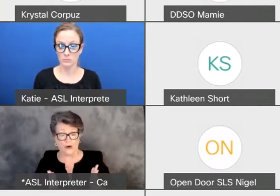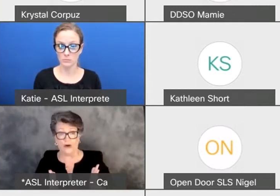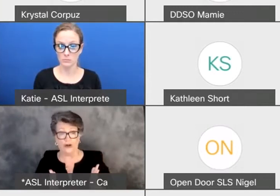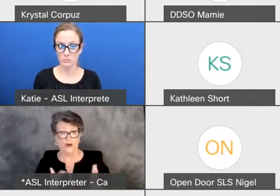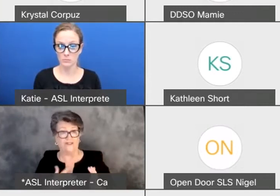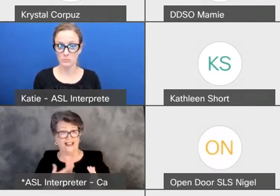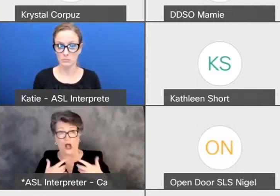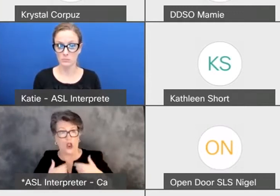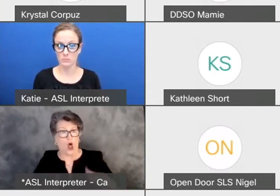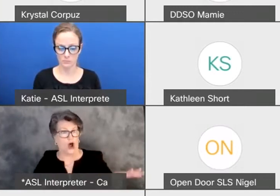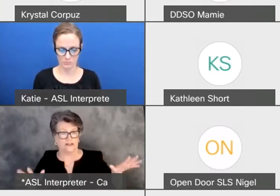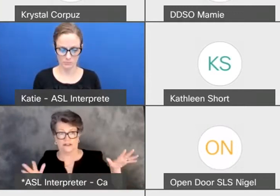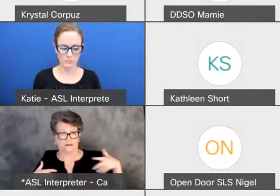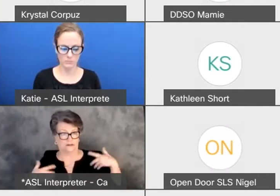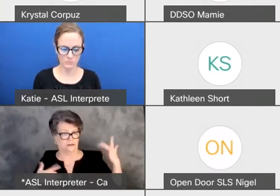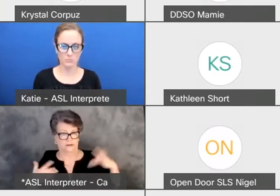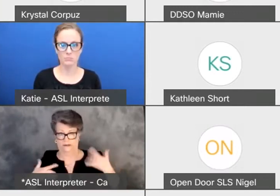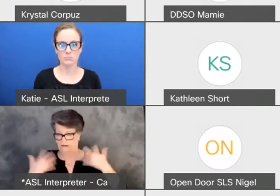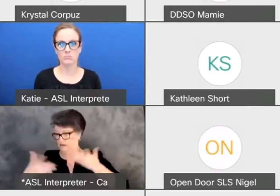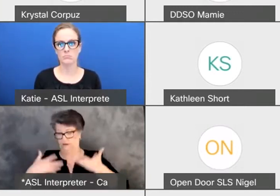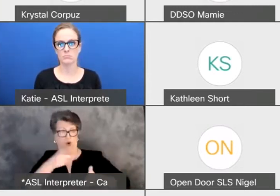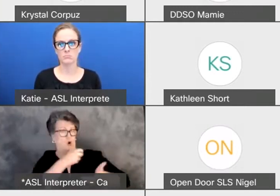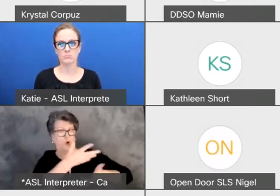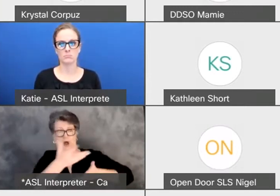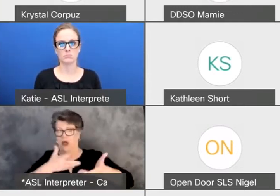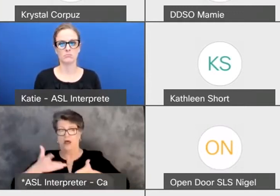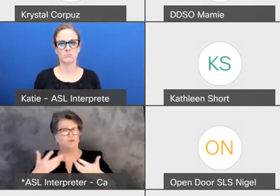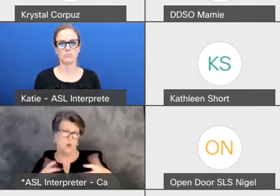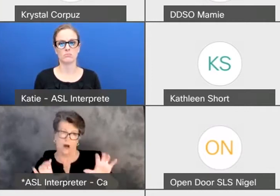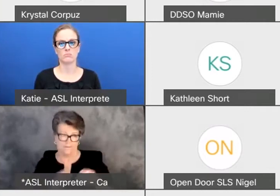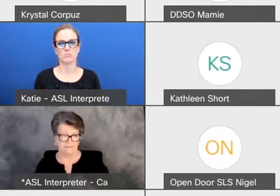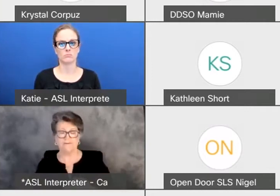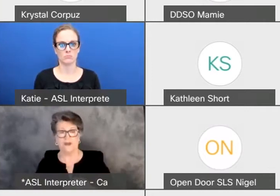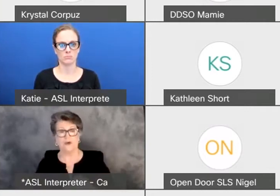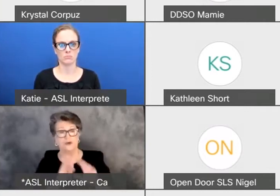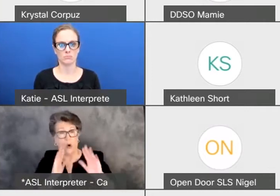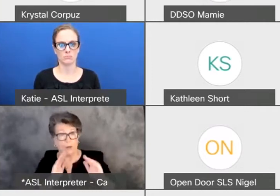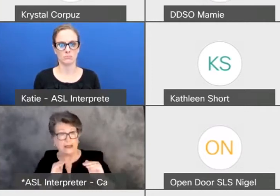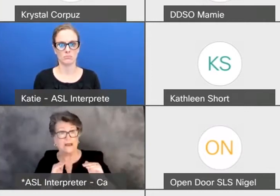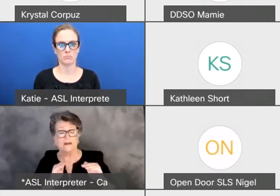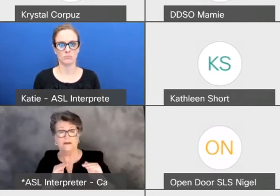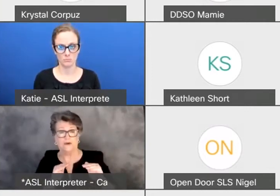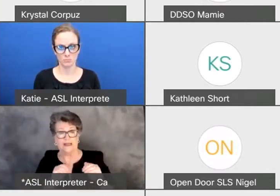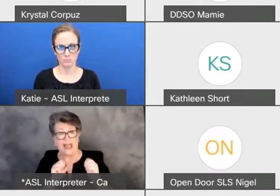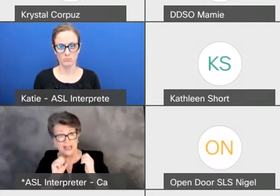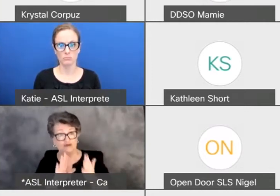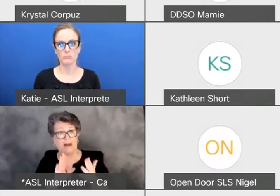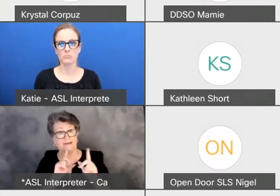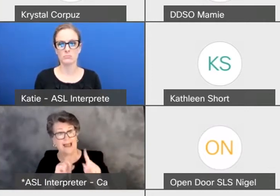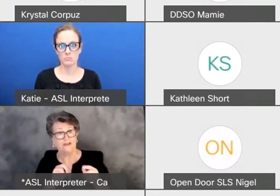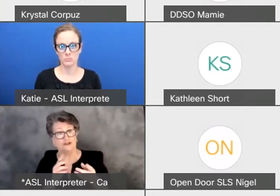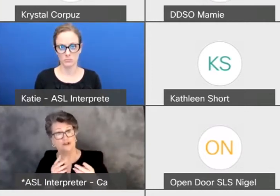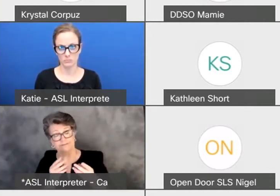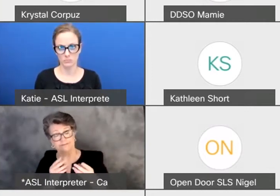like lost and they don't feel like who they can reach out to and contact. So again, we're hoping we can address this through holding these kind of office